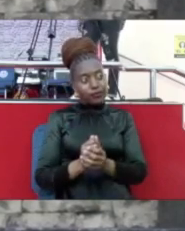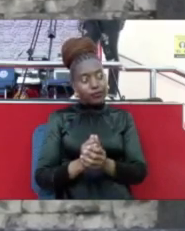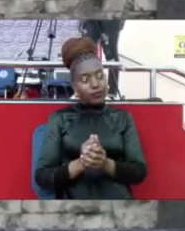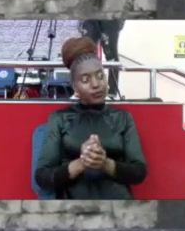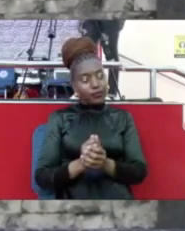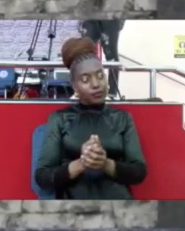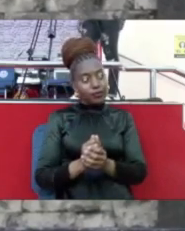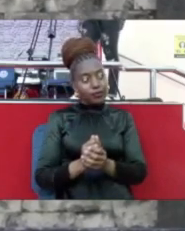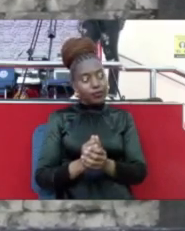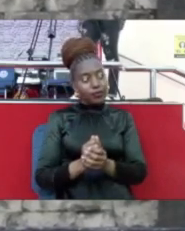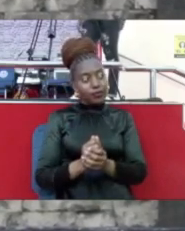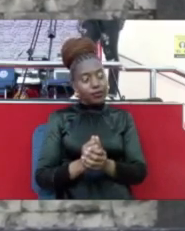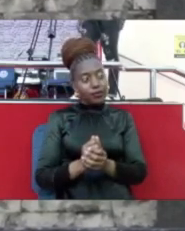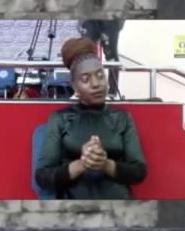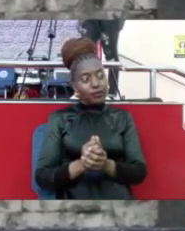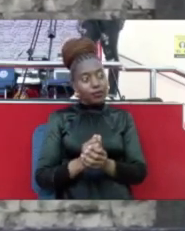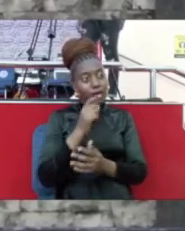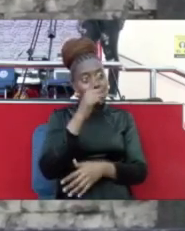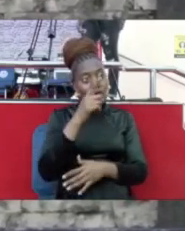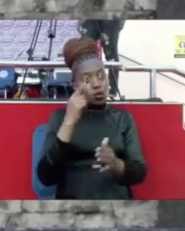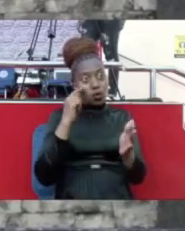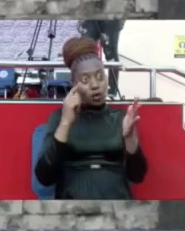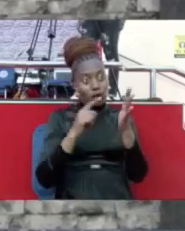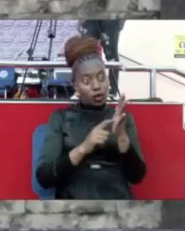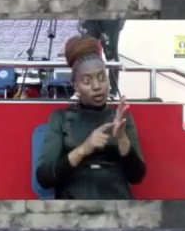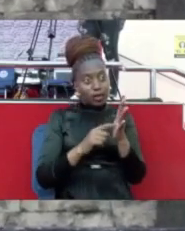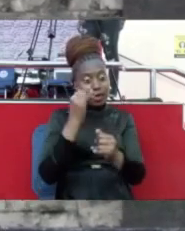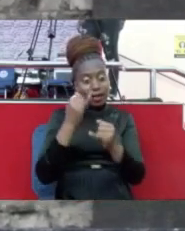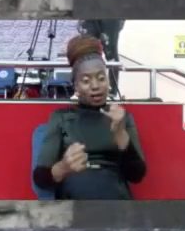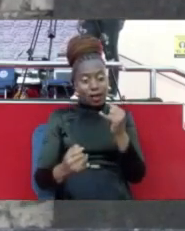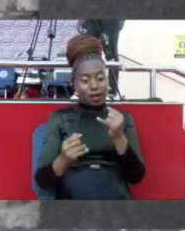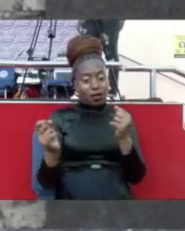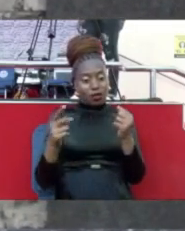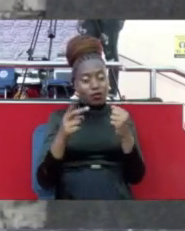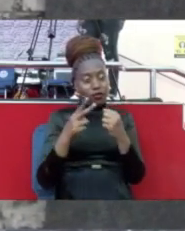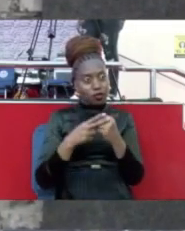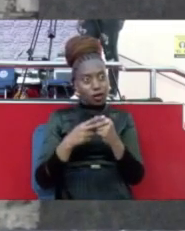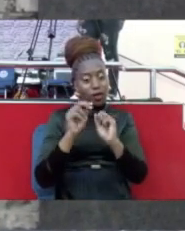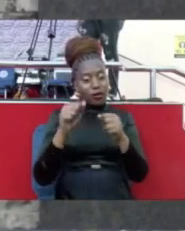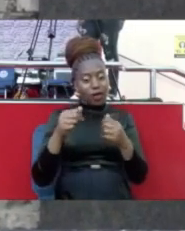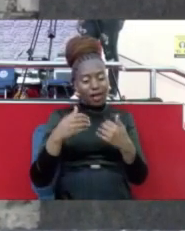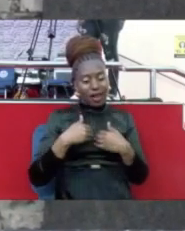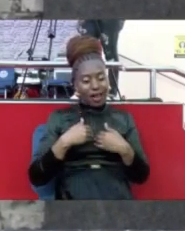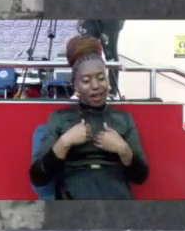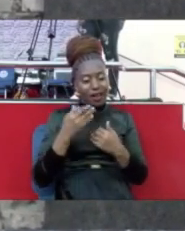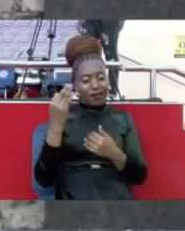Do you realize that by the end of July we could be in three services here? Now,